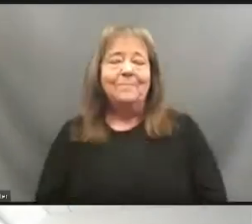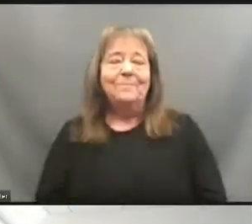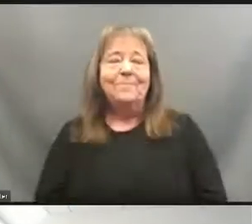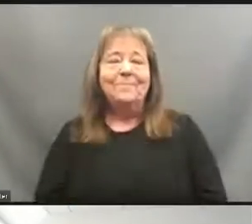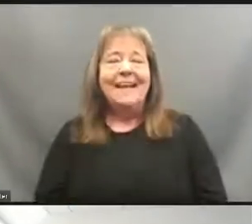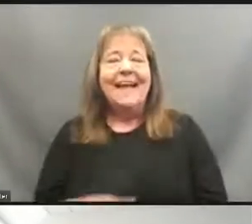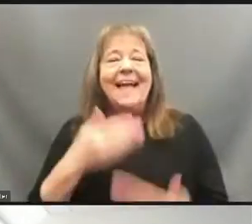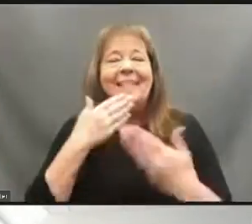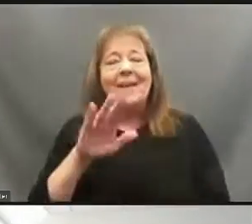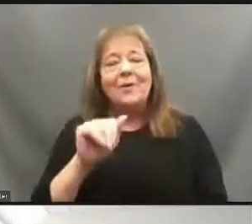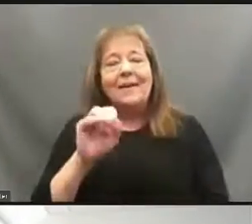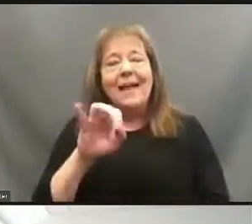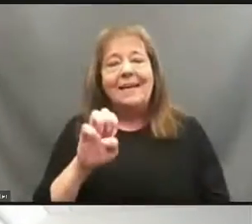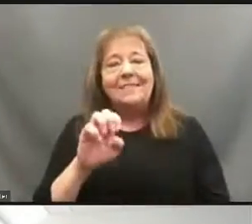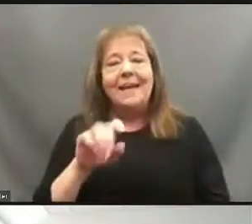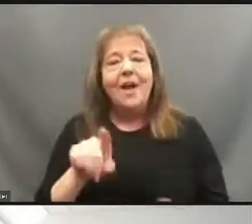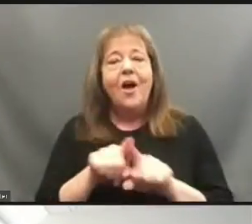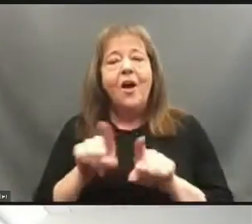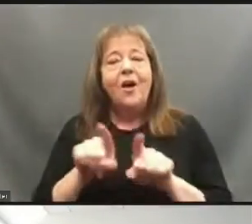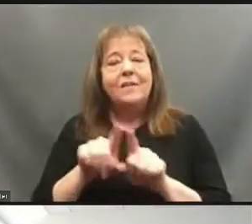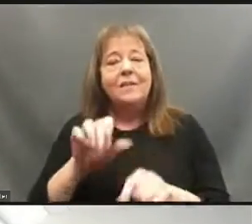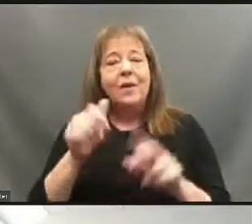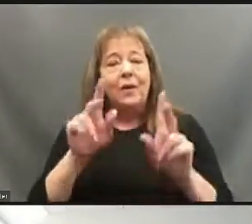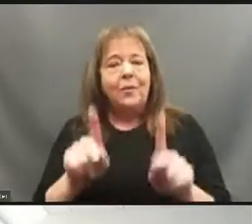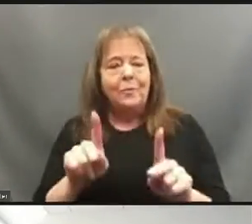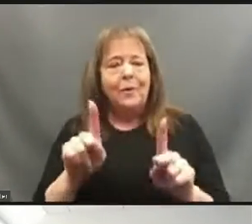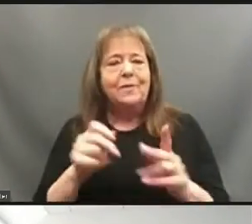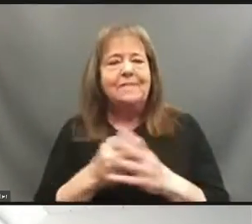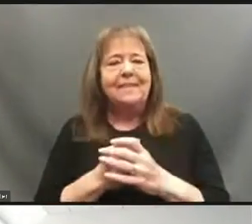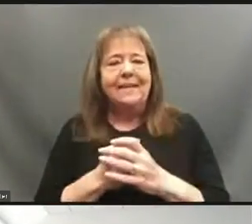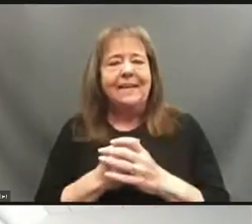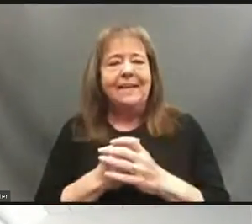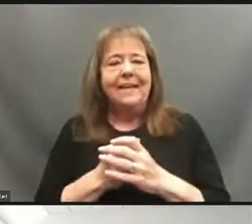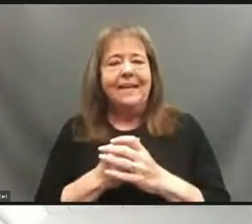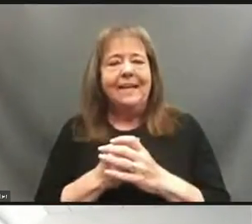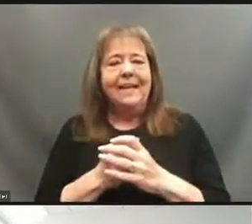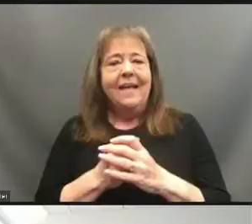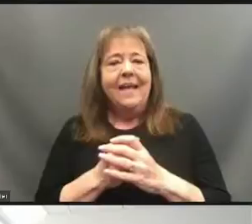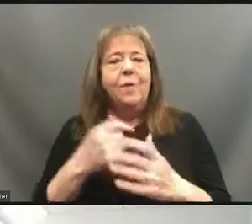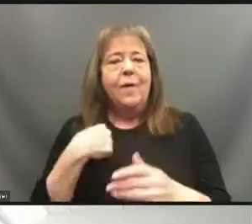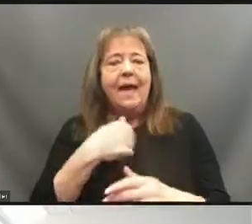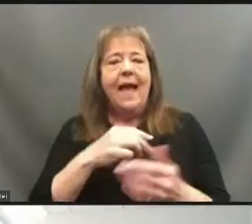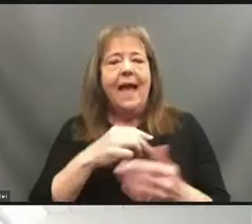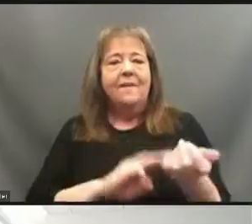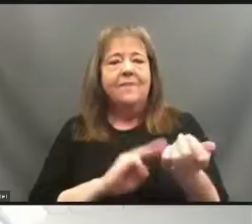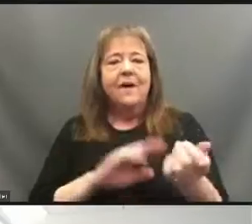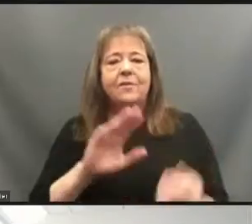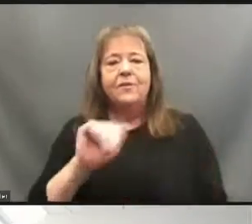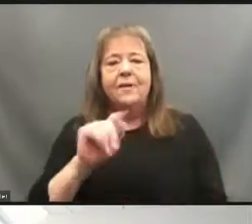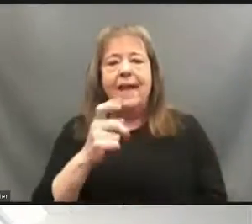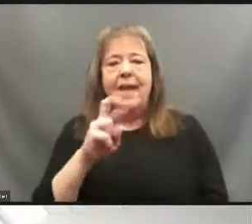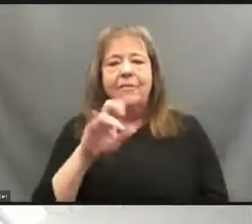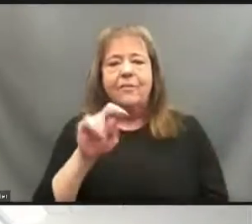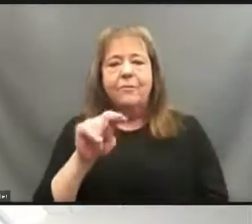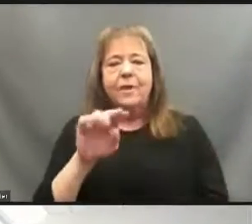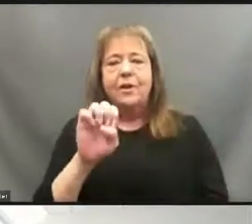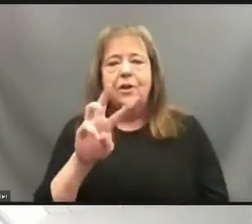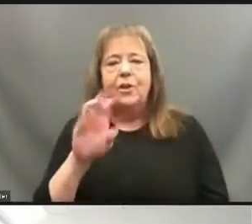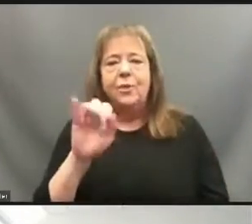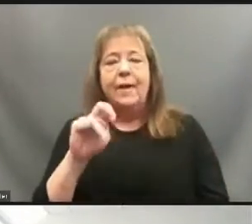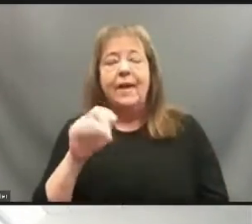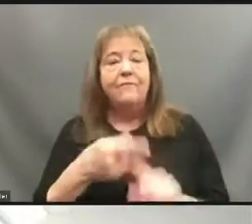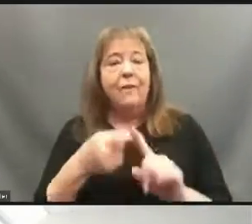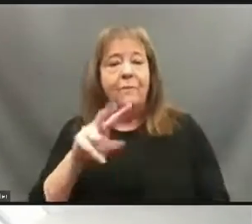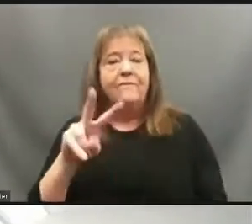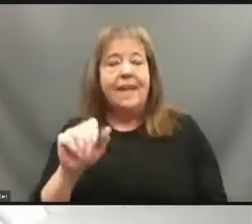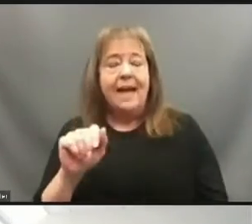Casey. Let me go ahead, and we also have another panel member here before I go to Dr. Bell. We have Dr. Catherine Ewing, nurse executive at the Amarillo VA. So if the